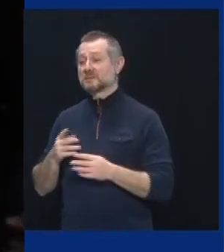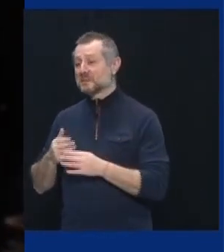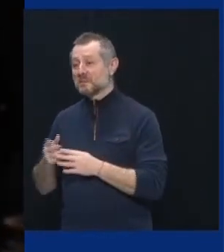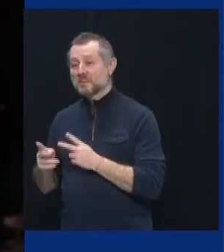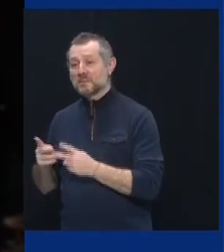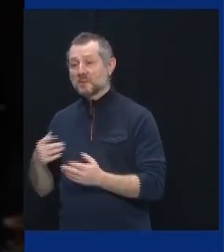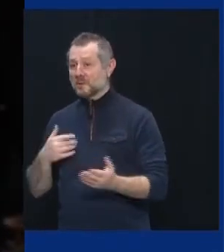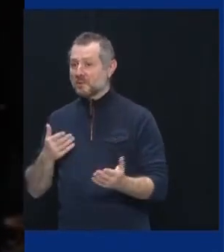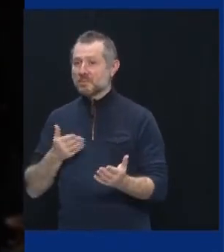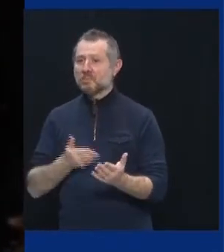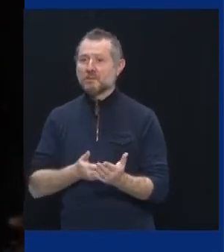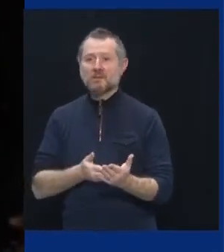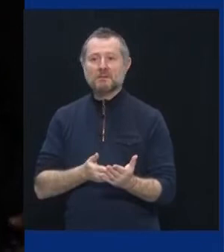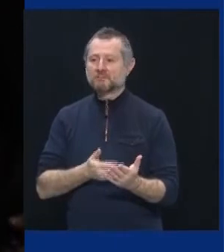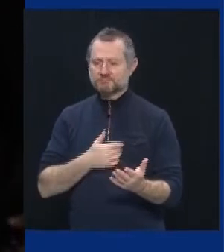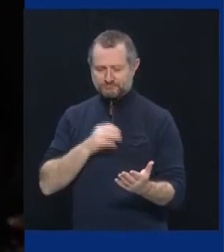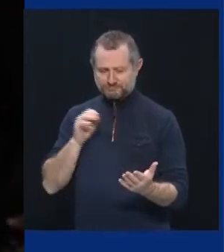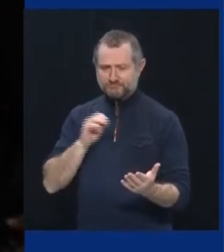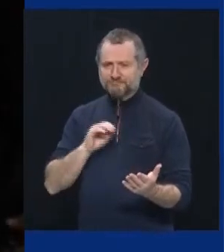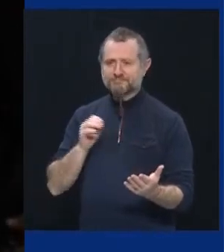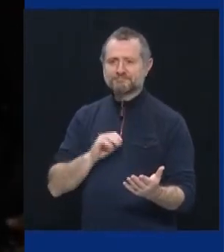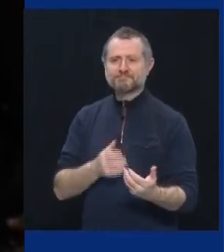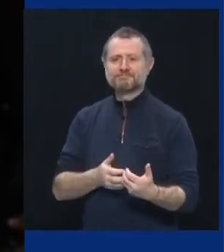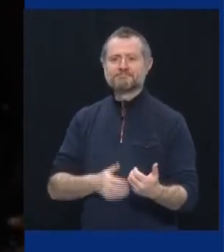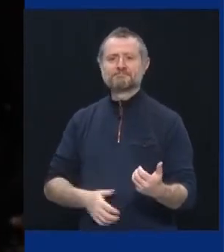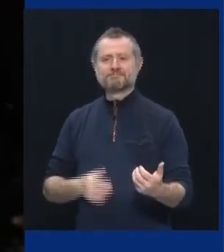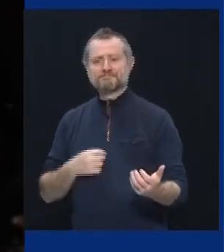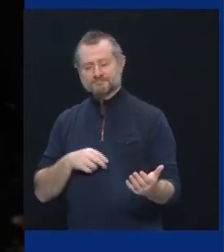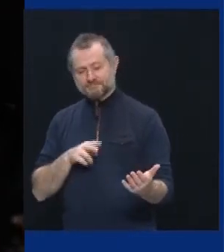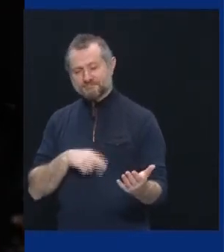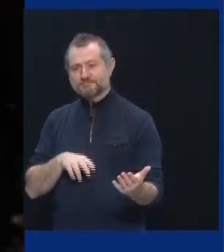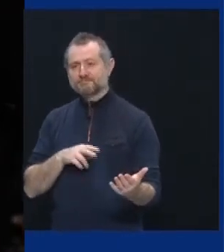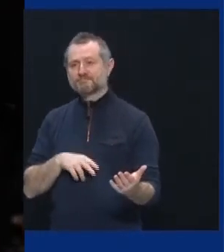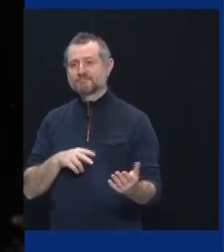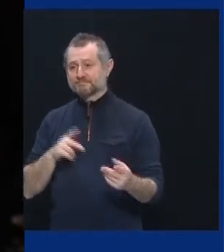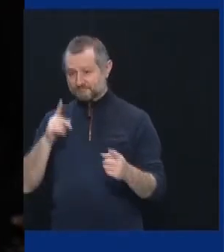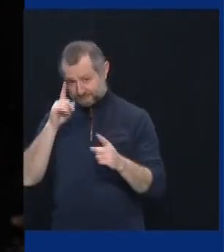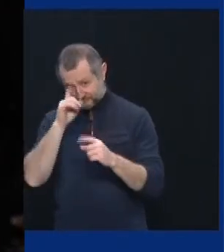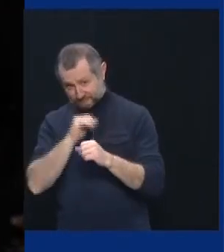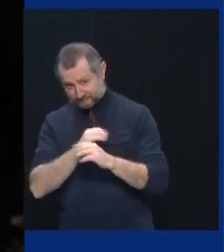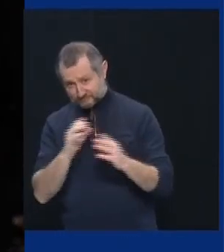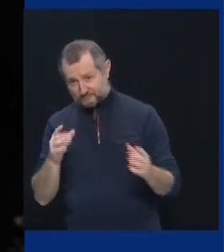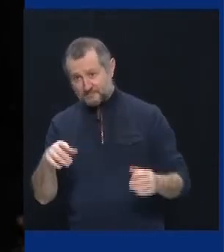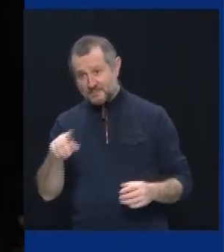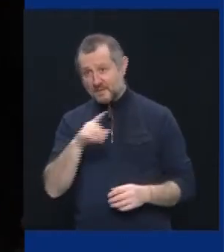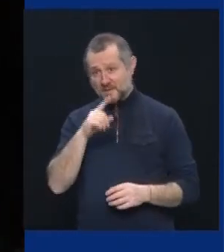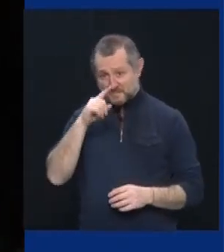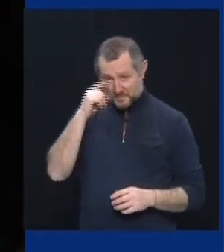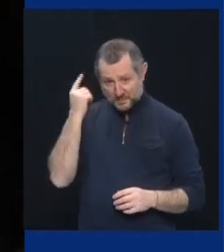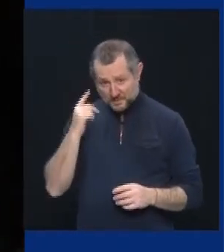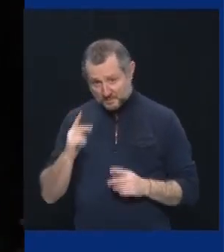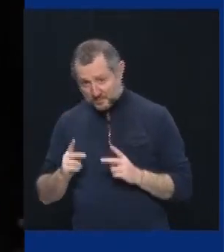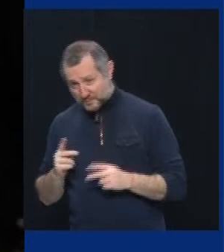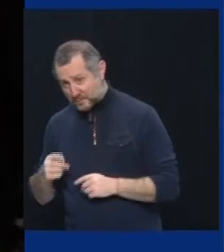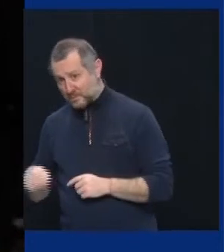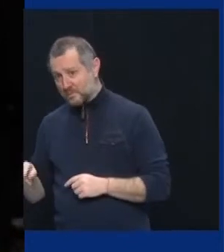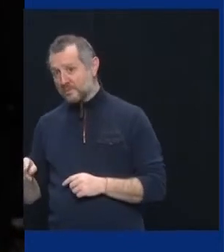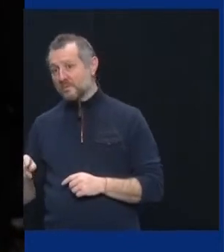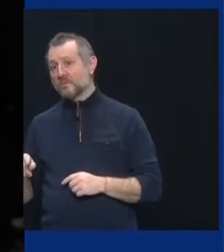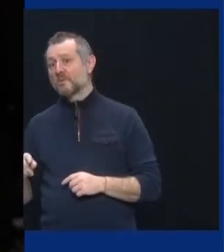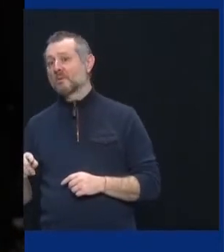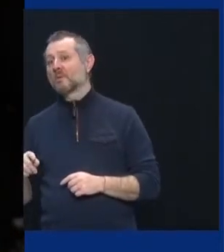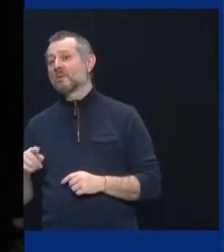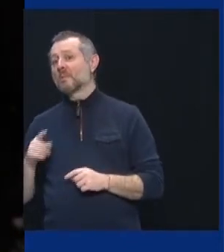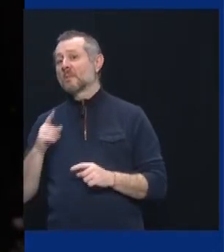And I got the impression that they weren't thinking about a lot of black folks, brown folks, or